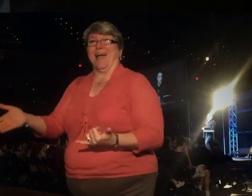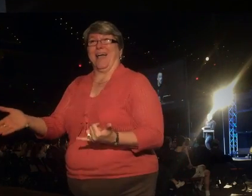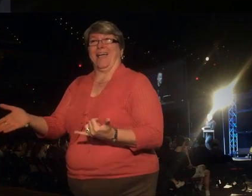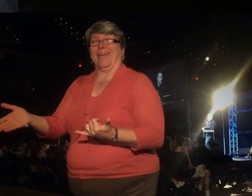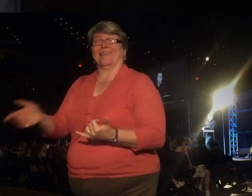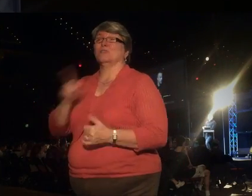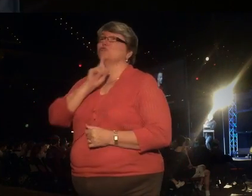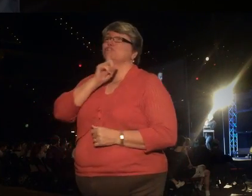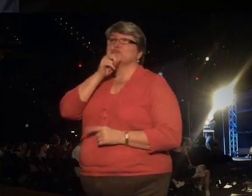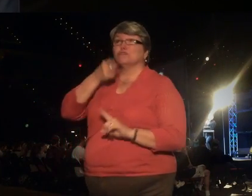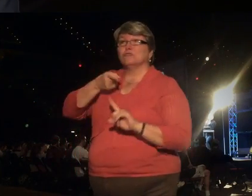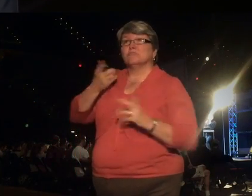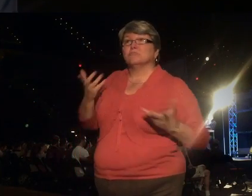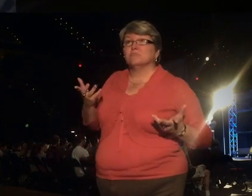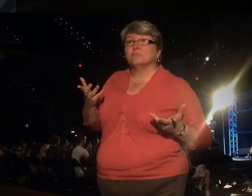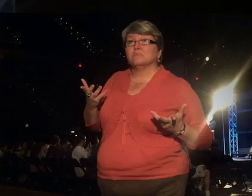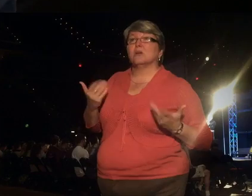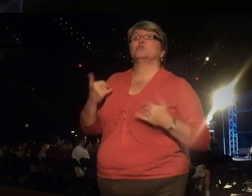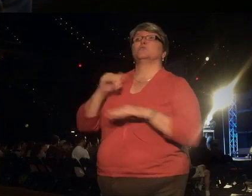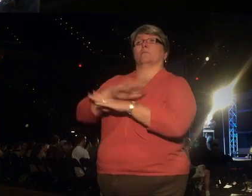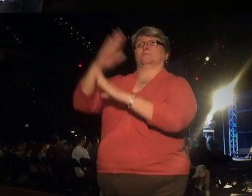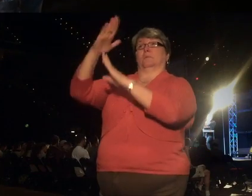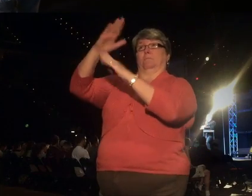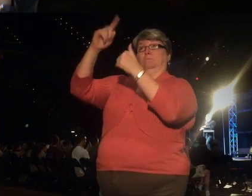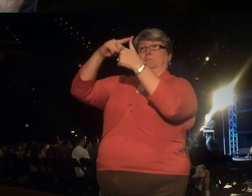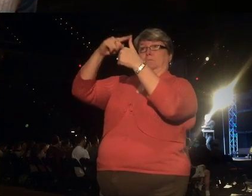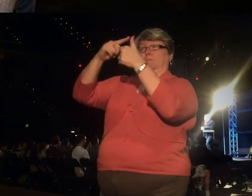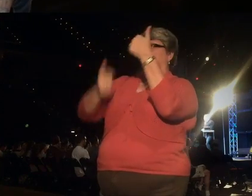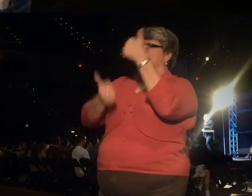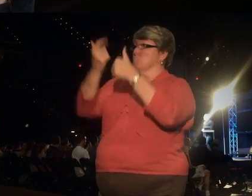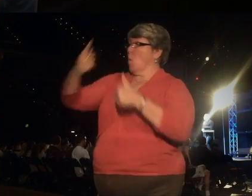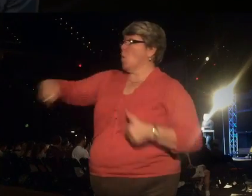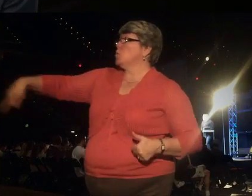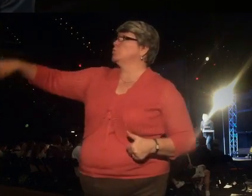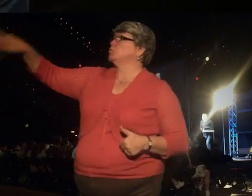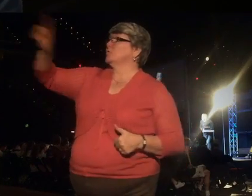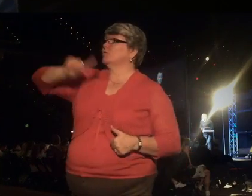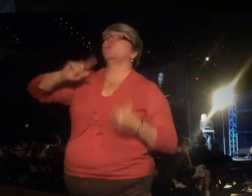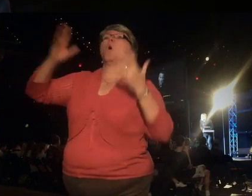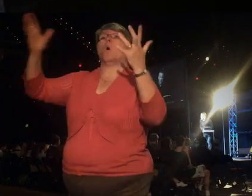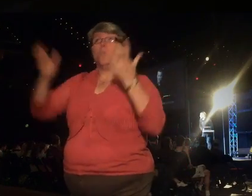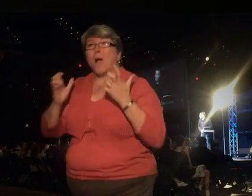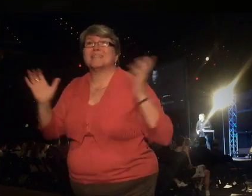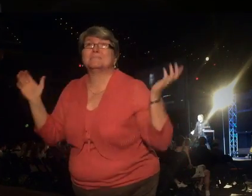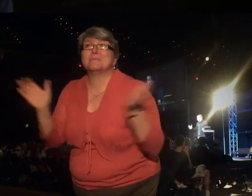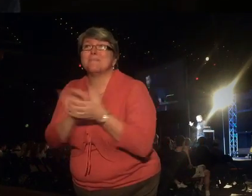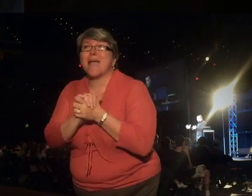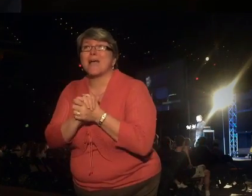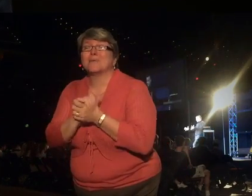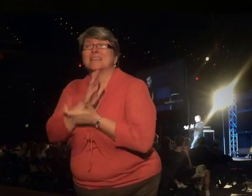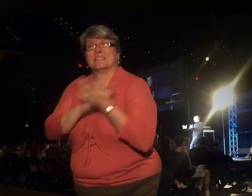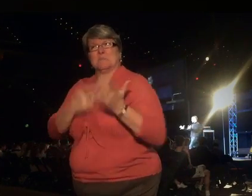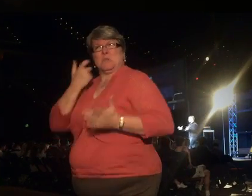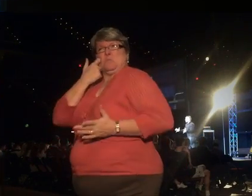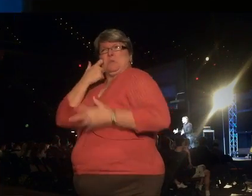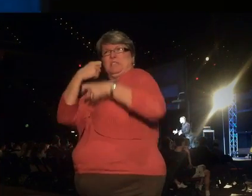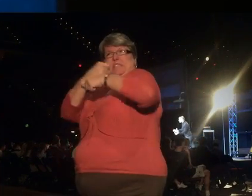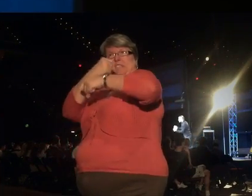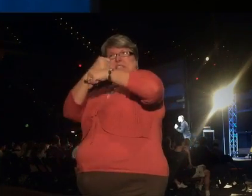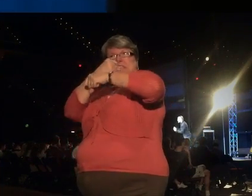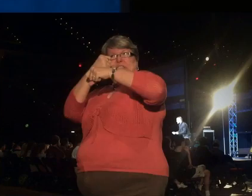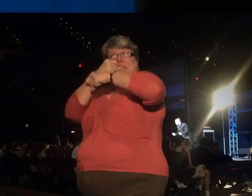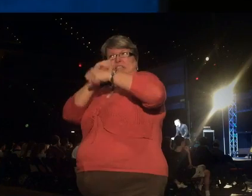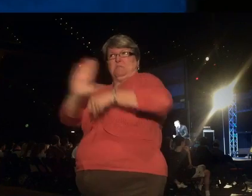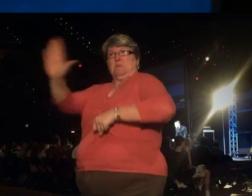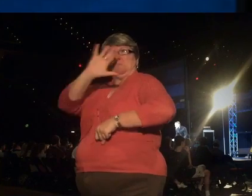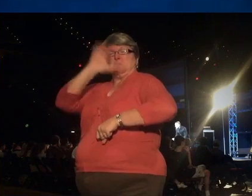minefield? Well, here's the reality tonight. Number one is that most of you want to be married. And some of the most recent